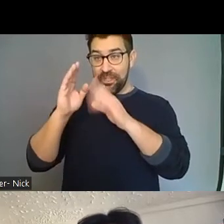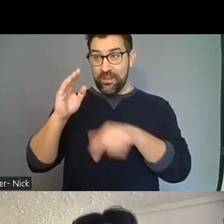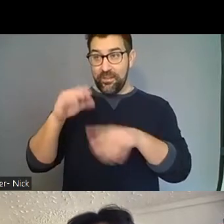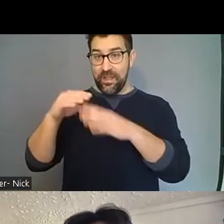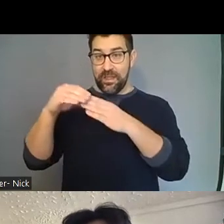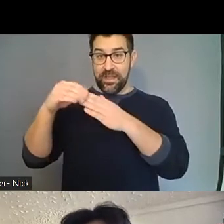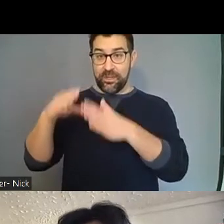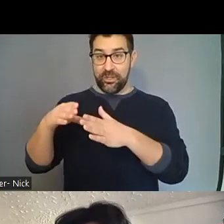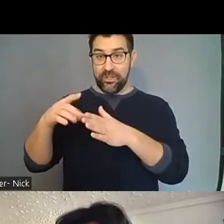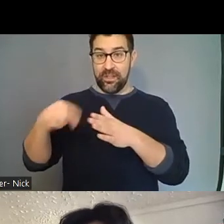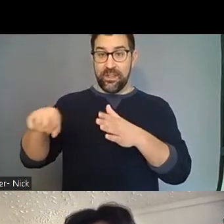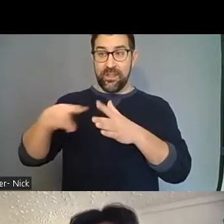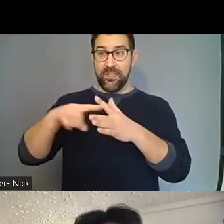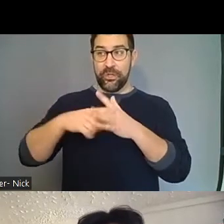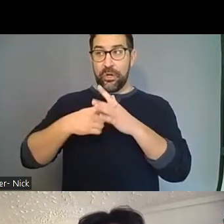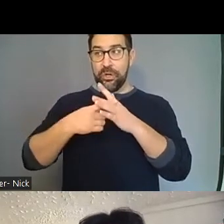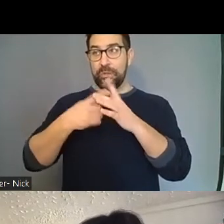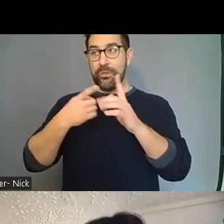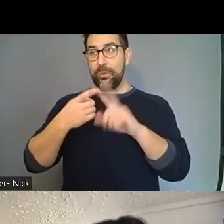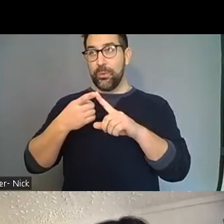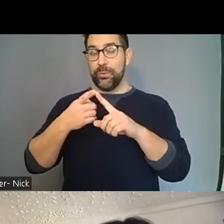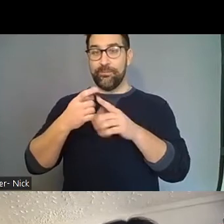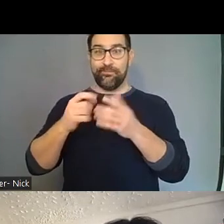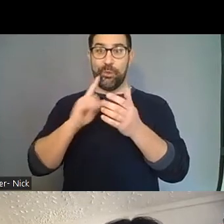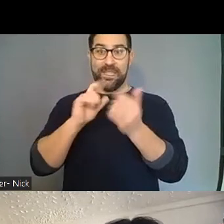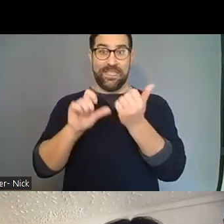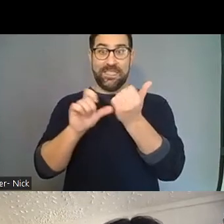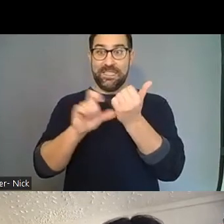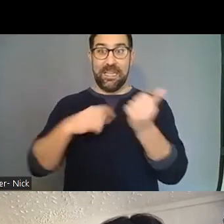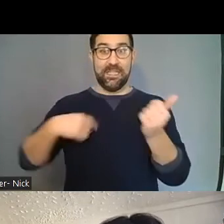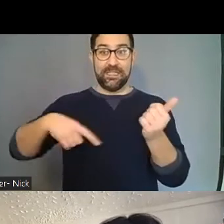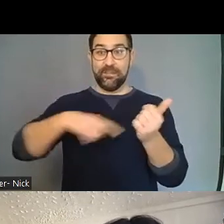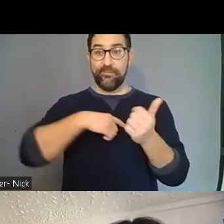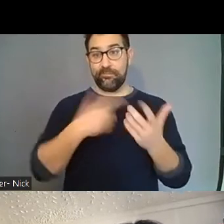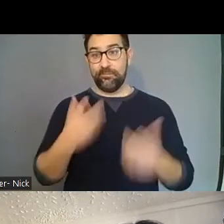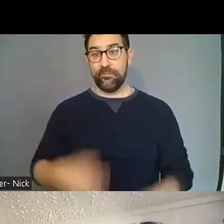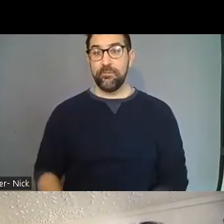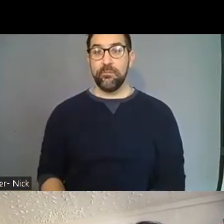leaders that could begin to assist us in this fight.